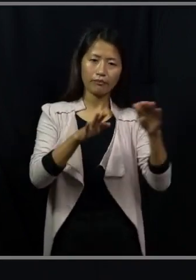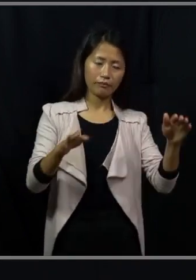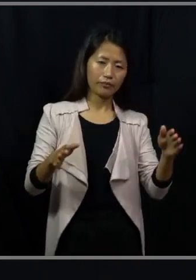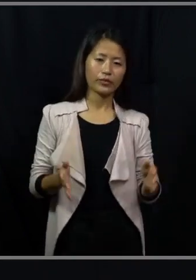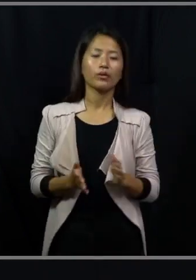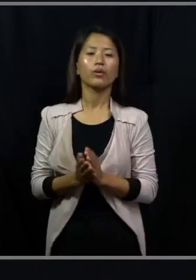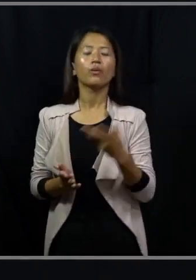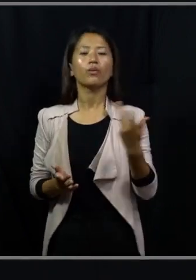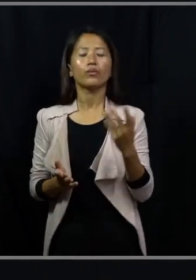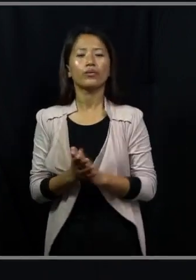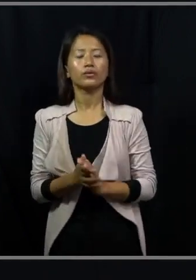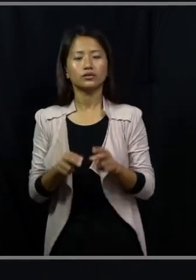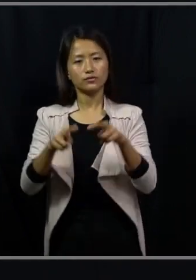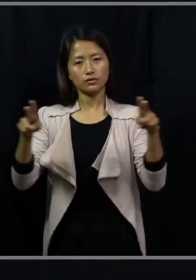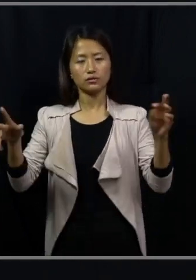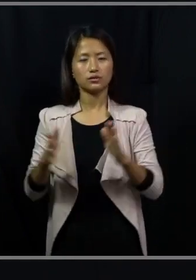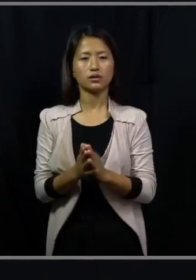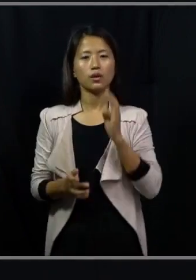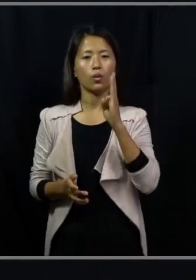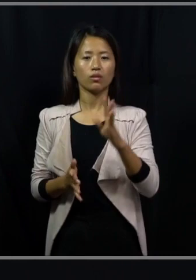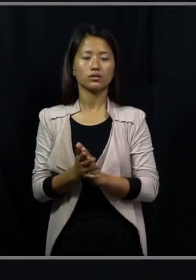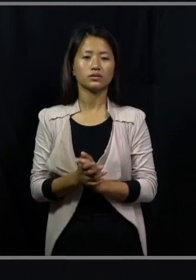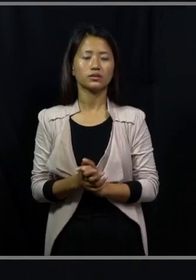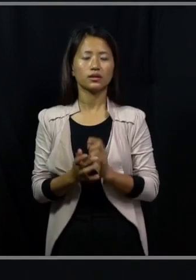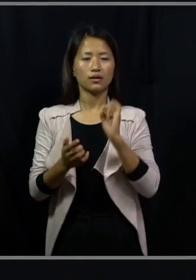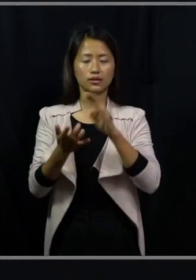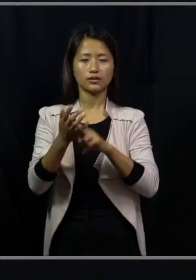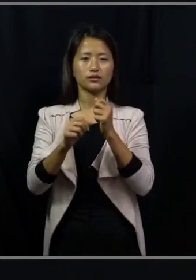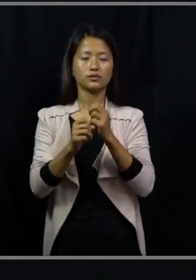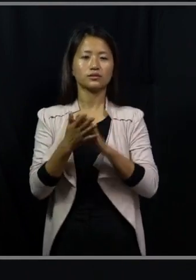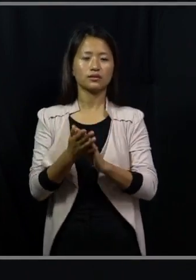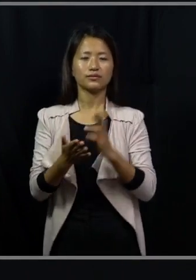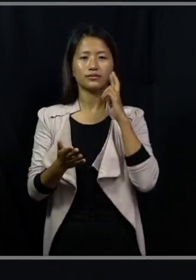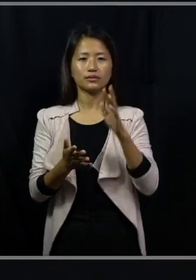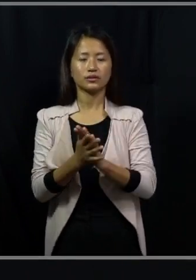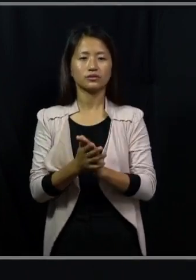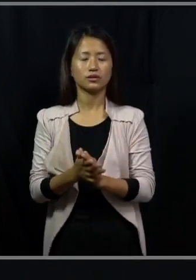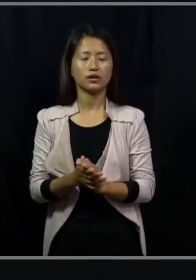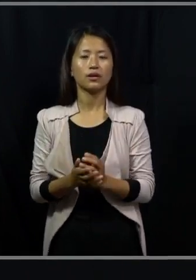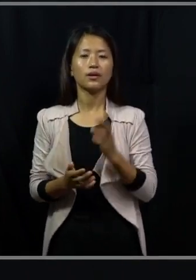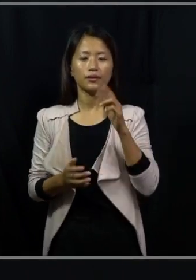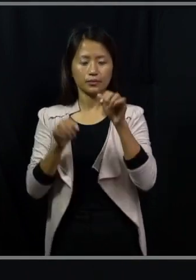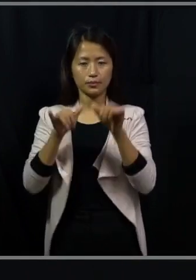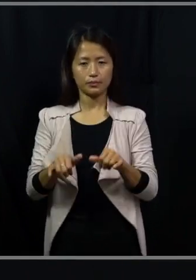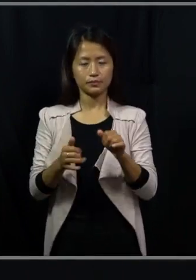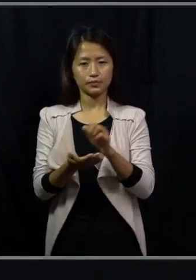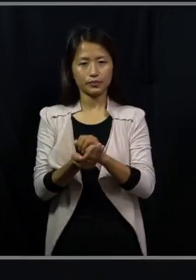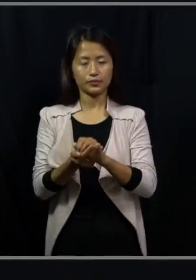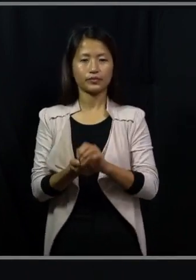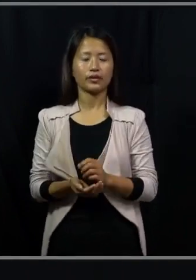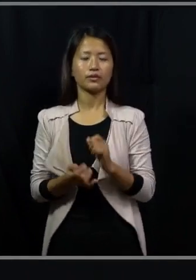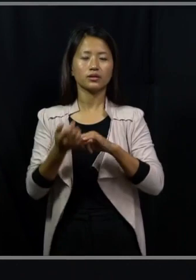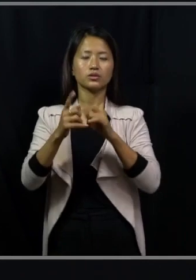dead, where differences in their wealth, ethnicity, religions are preserved as well as